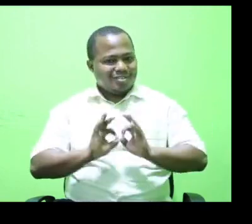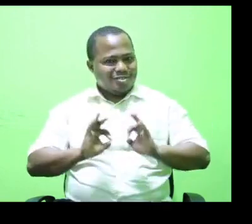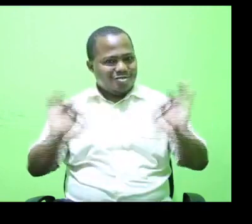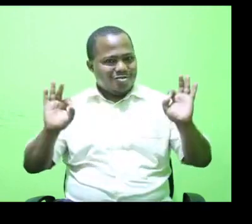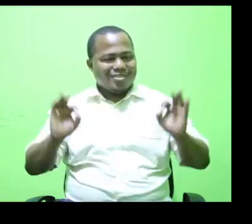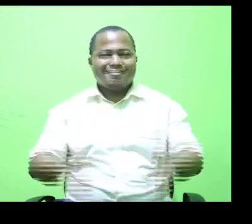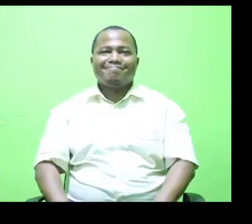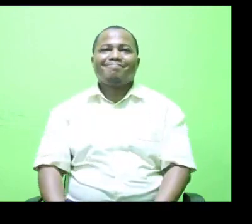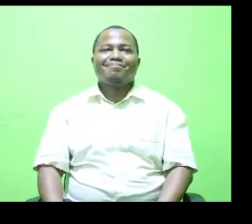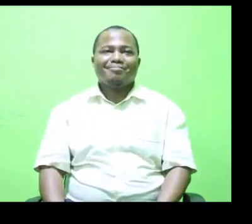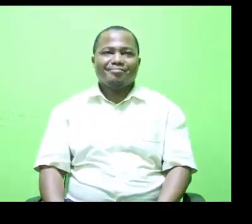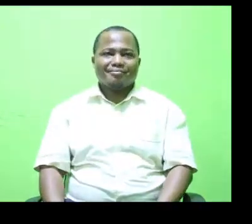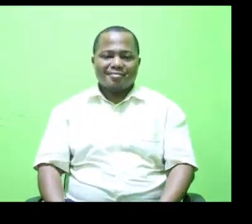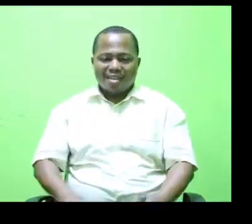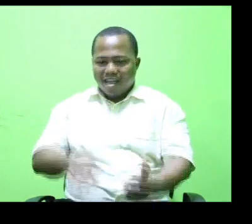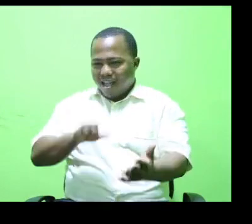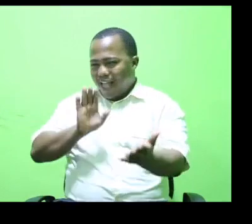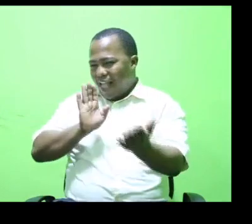Good.